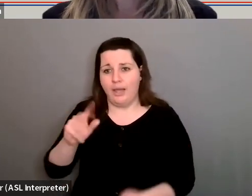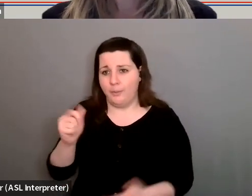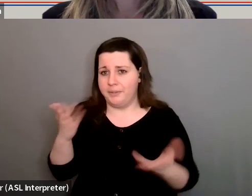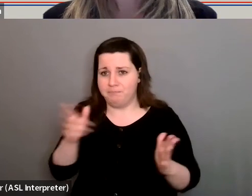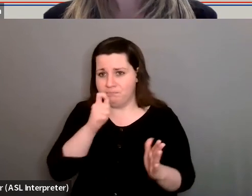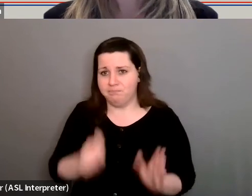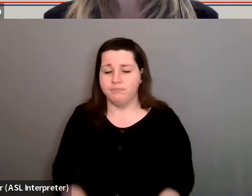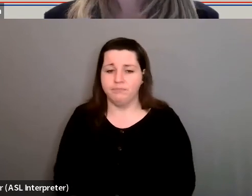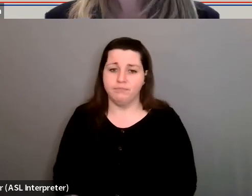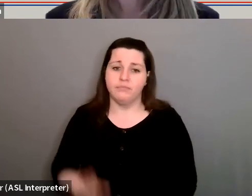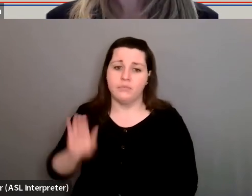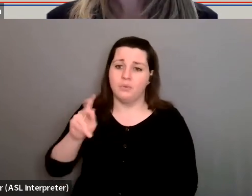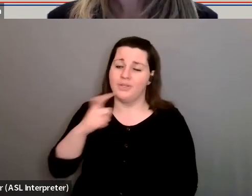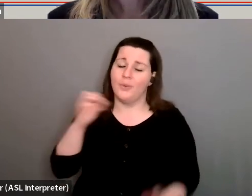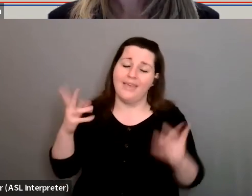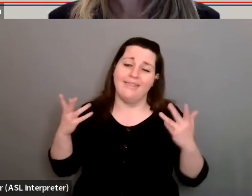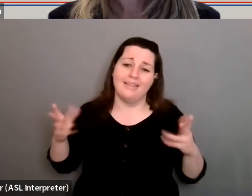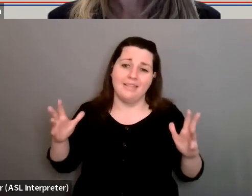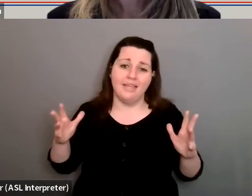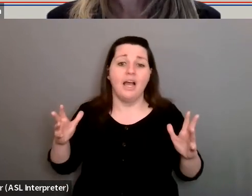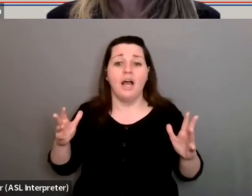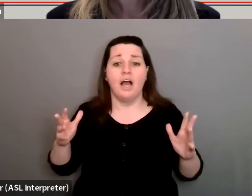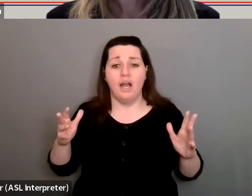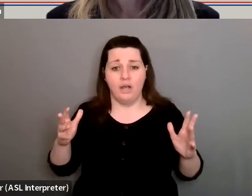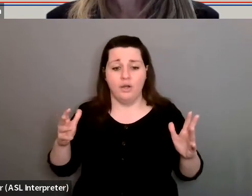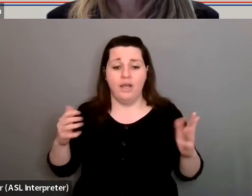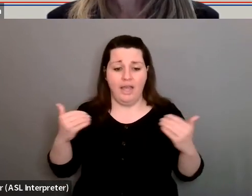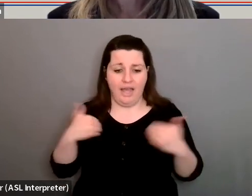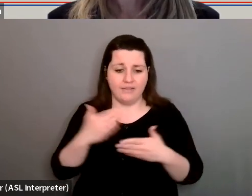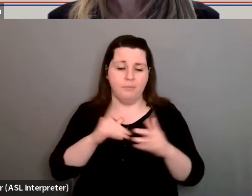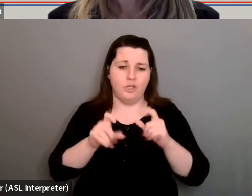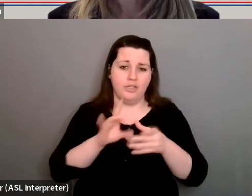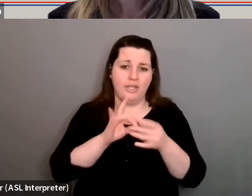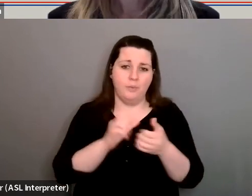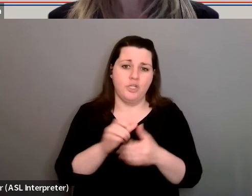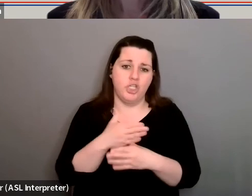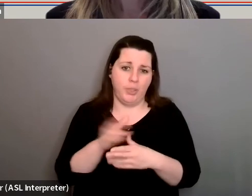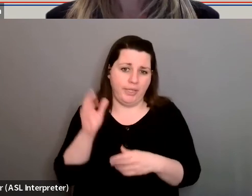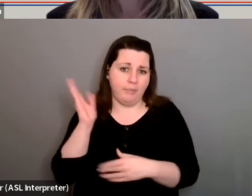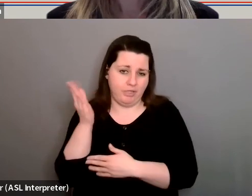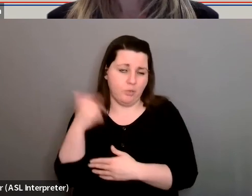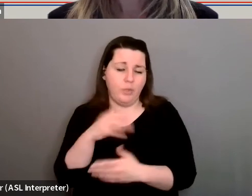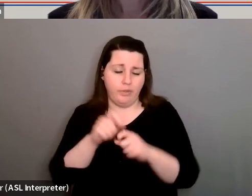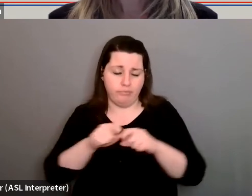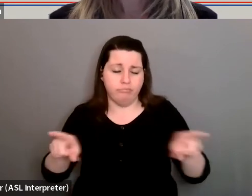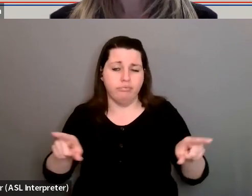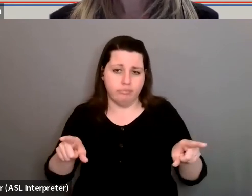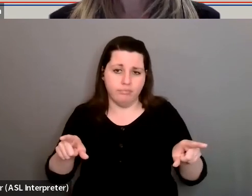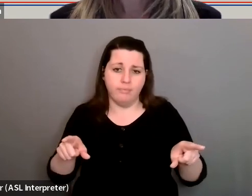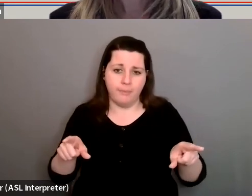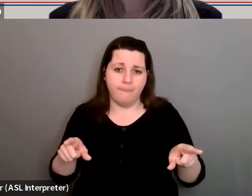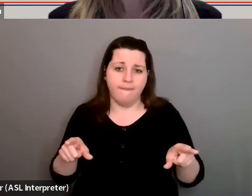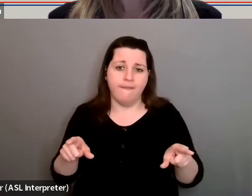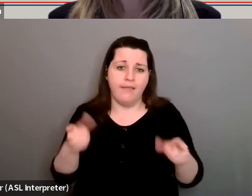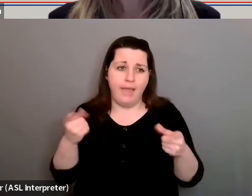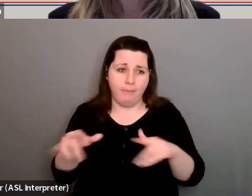All right, I think that's it. We did have some questions about sharing the presentation, so we will be sharing out the recording once we